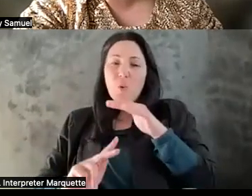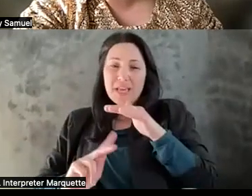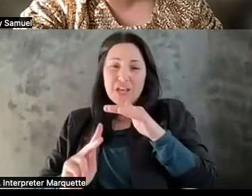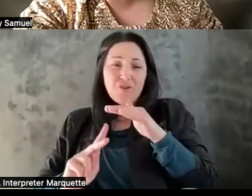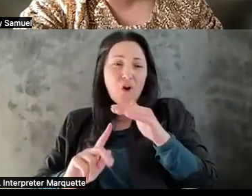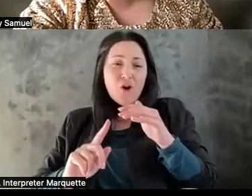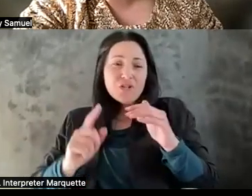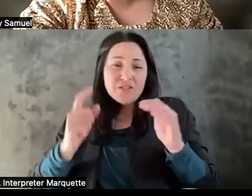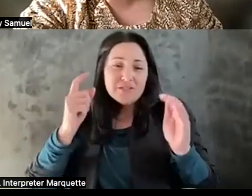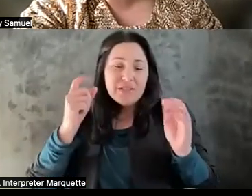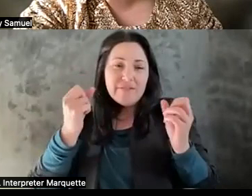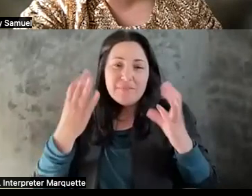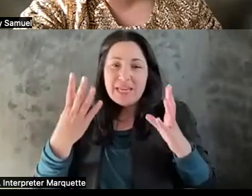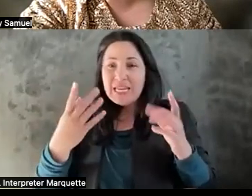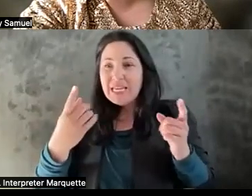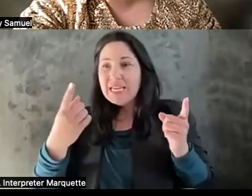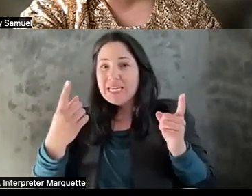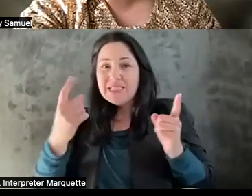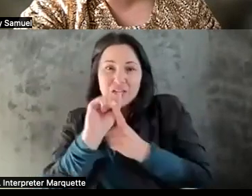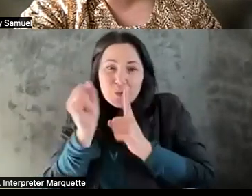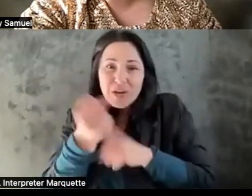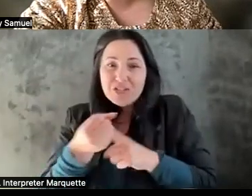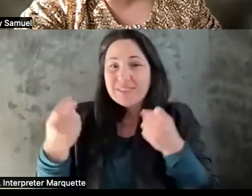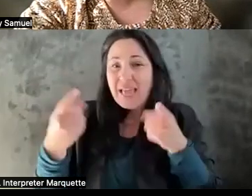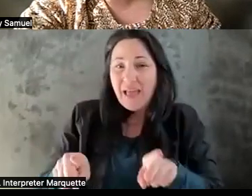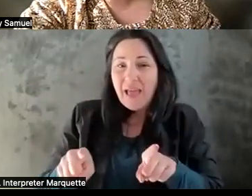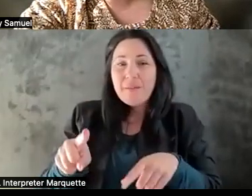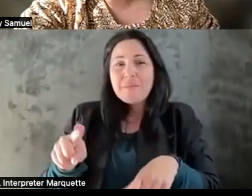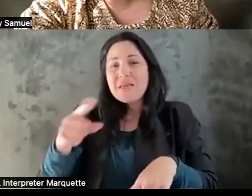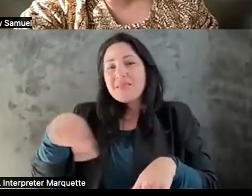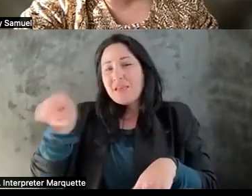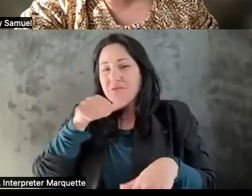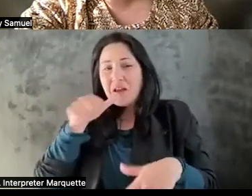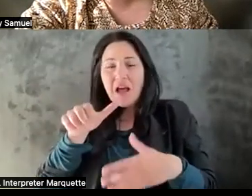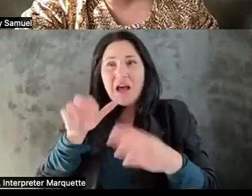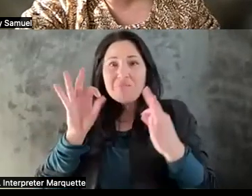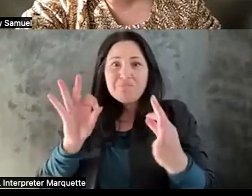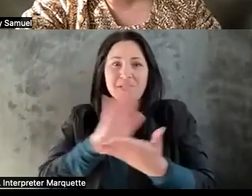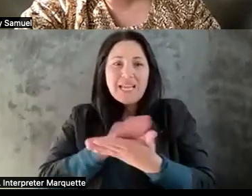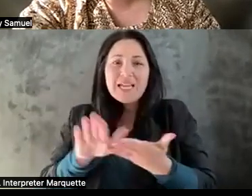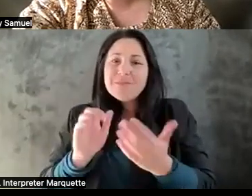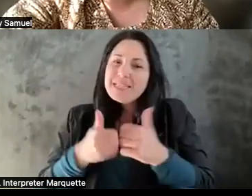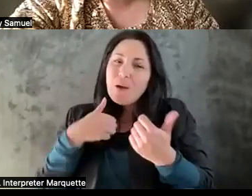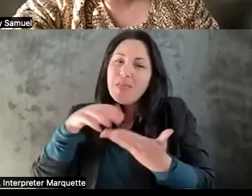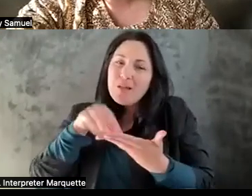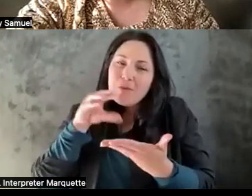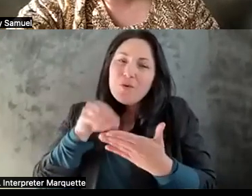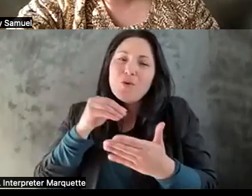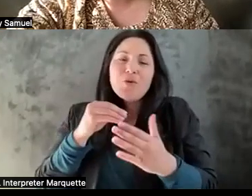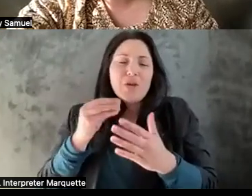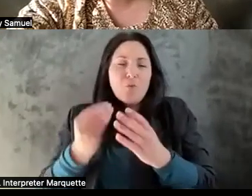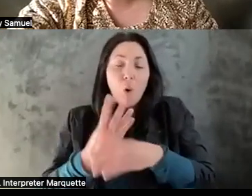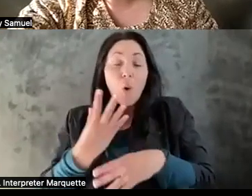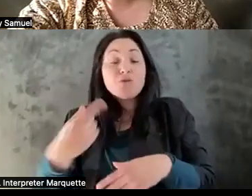incidents and they say things. They're not always kind to each other. This is their area of learning and growing. And we